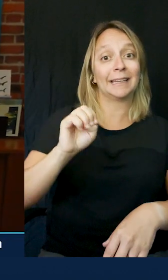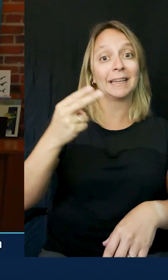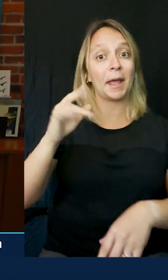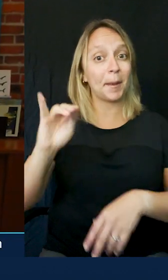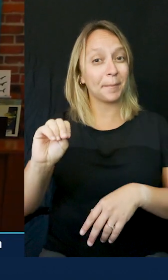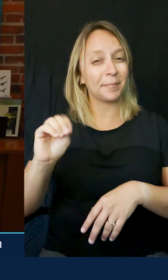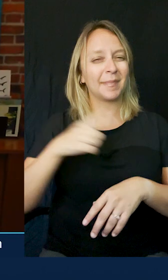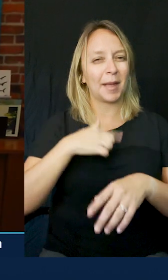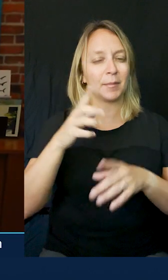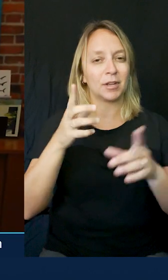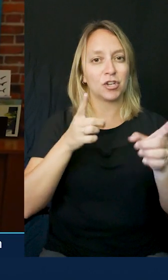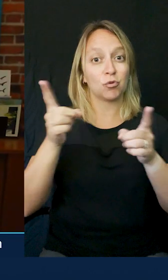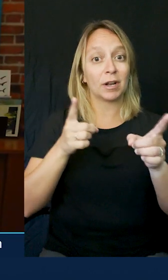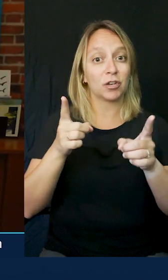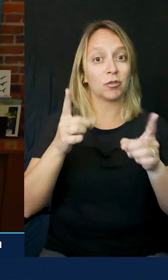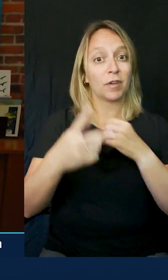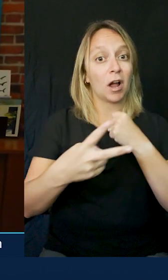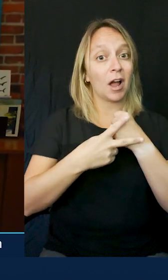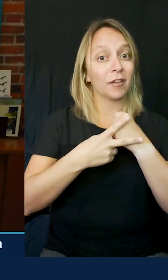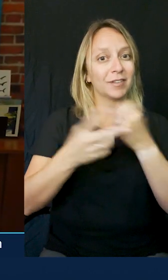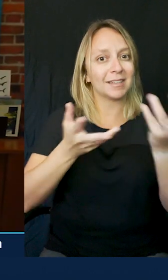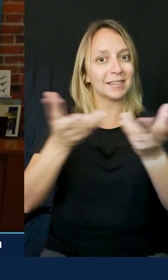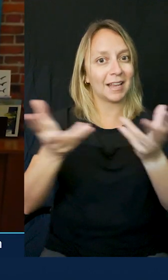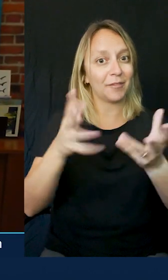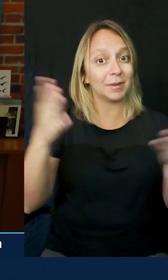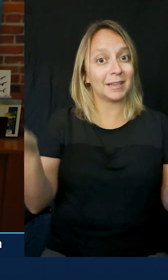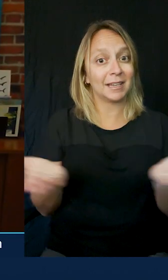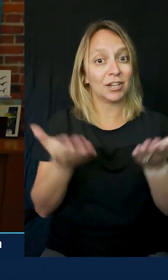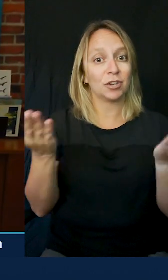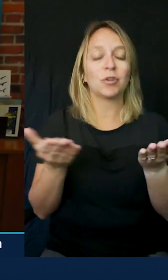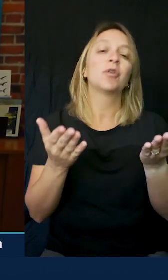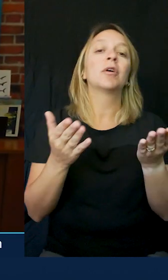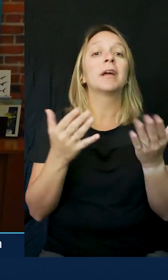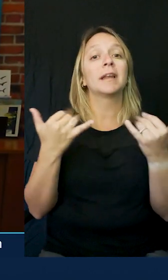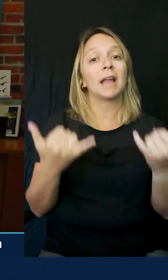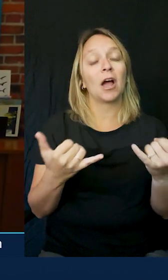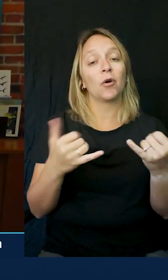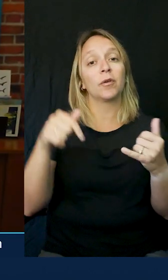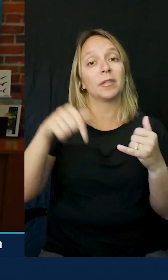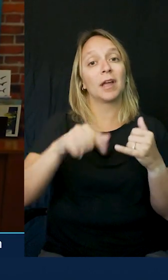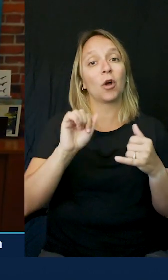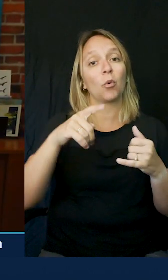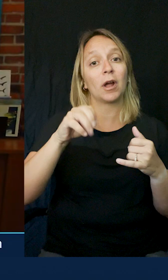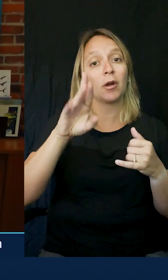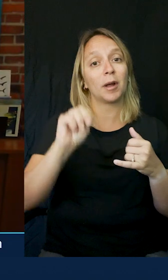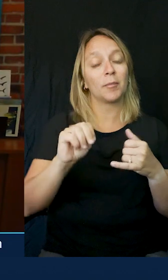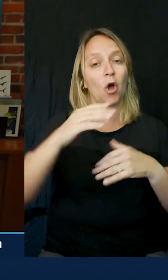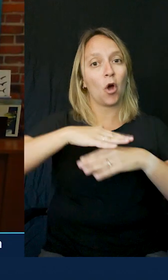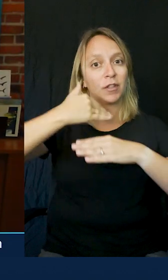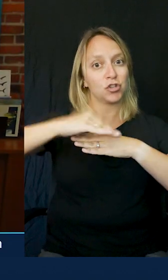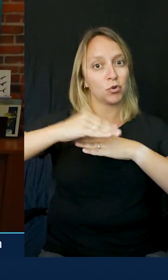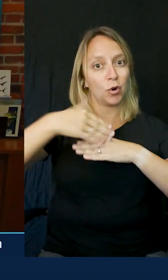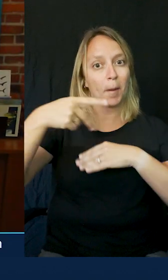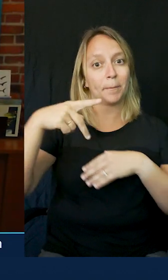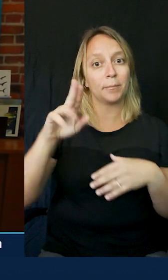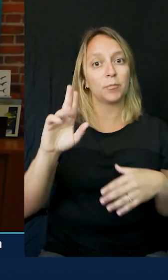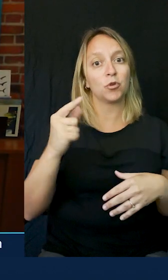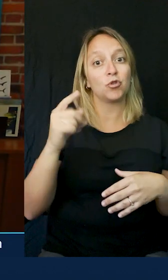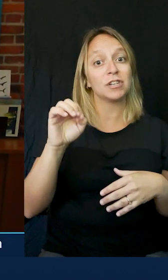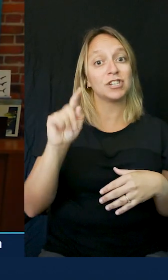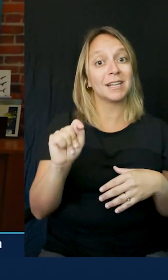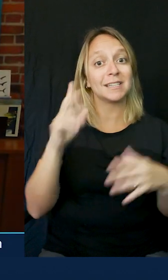of Conservation Engagement and Learning here at the Aquarium. Now, the Seattle Aquarium is located on the shores of Puget Sound in the